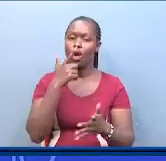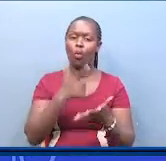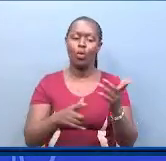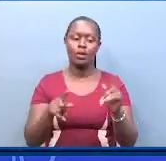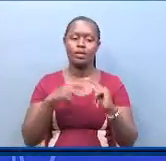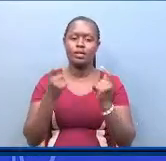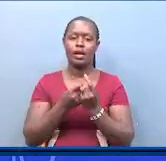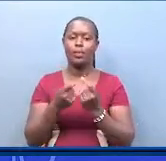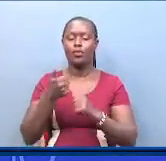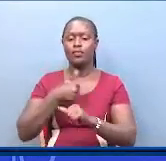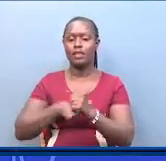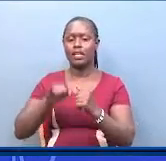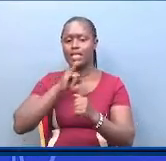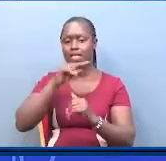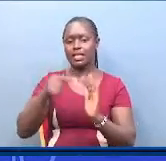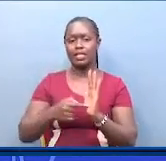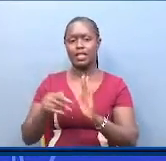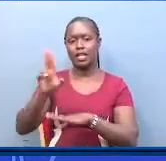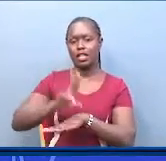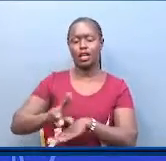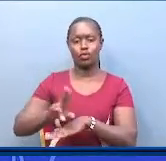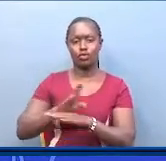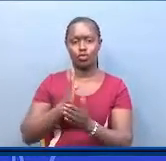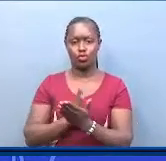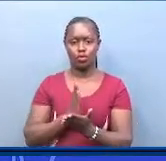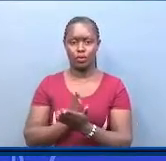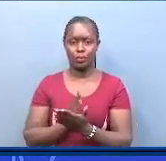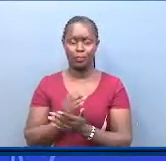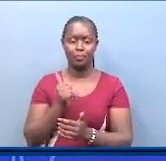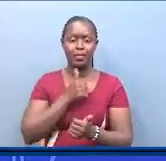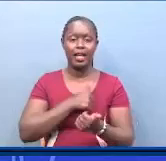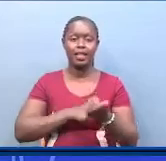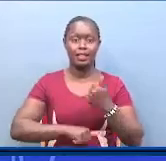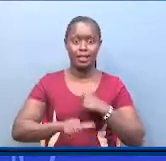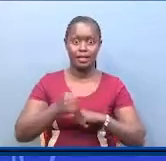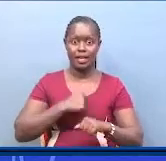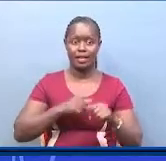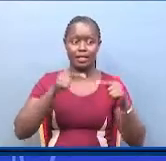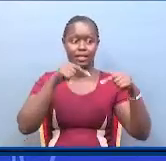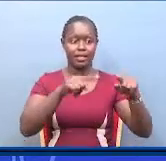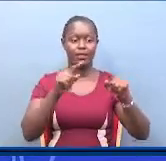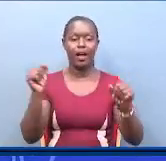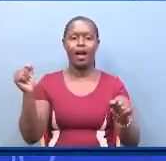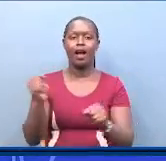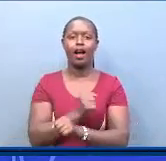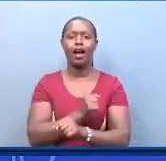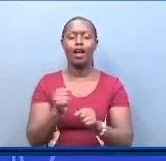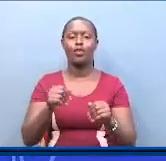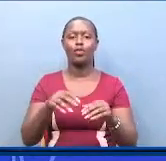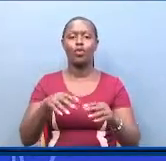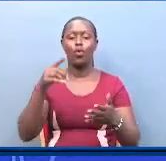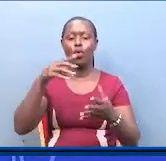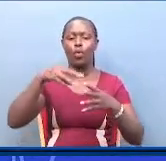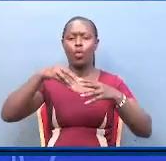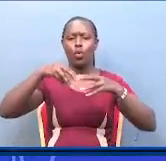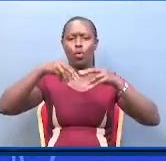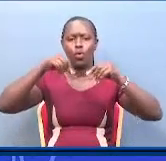this that they're using indeed? You understand? The science itself cannot qualify the threshold